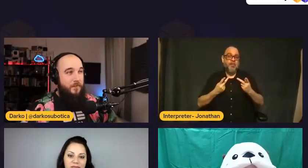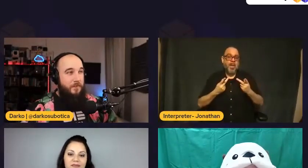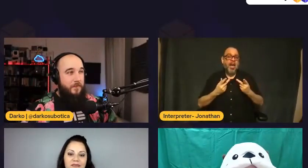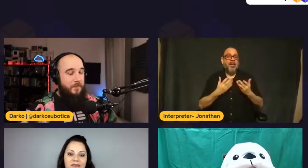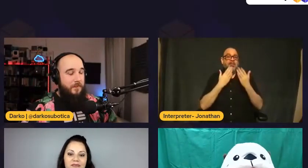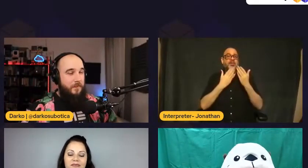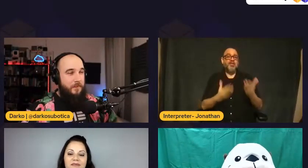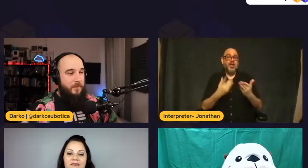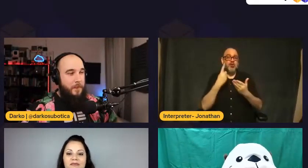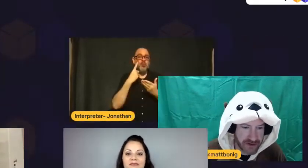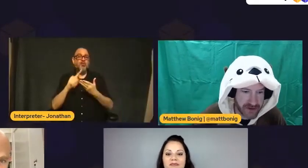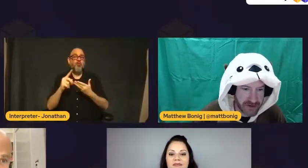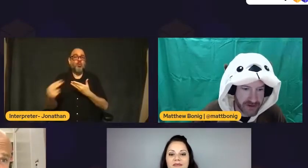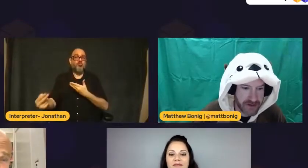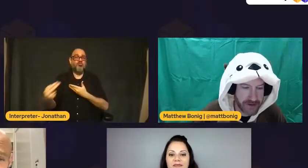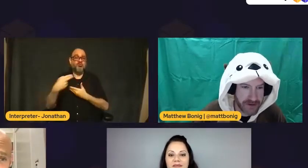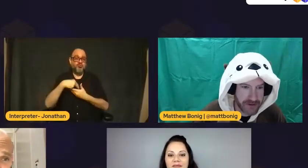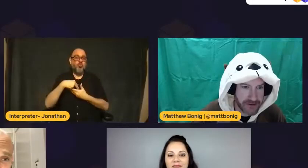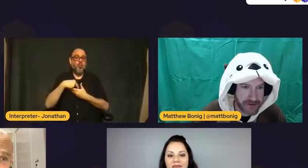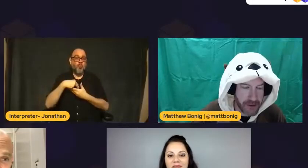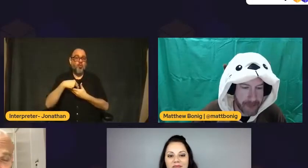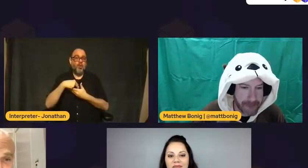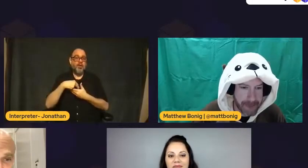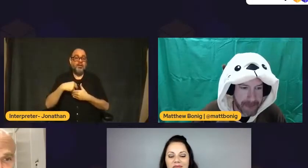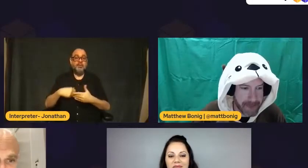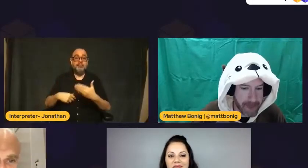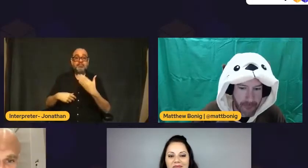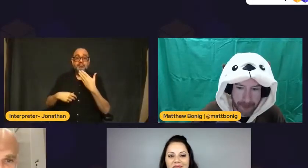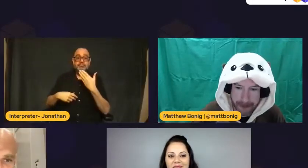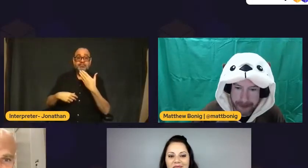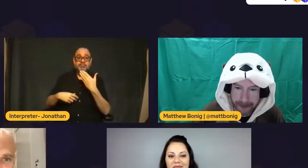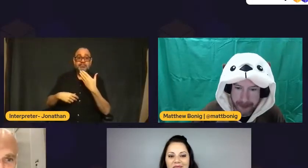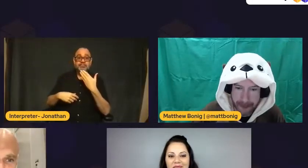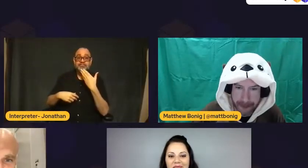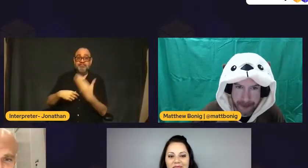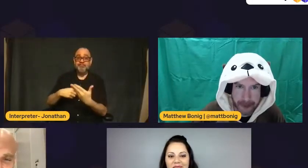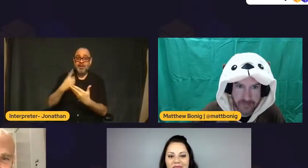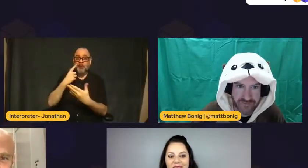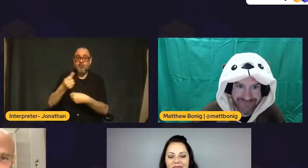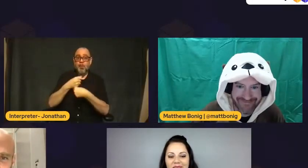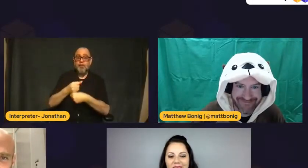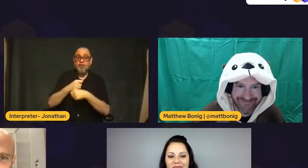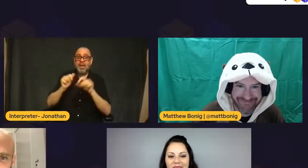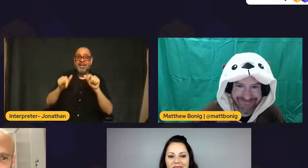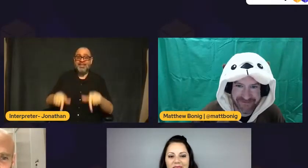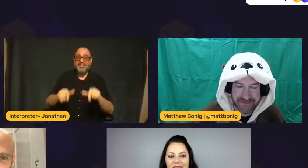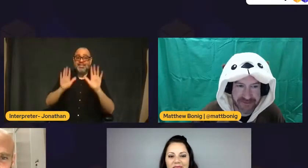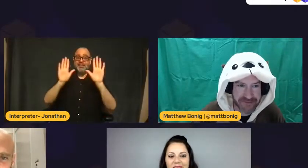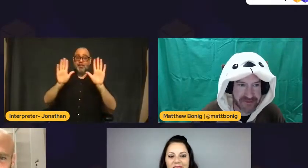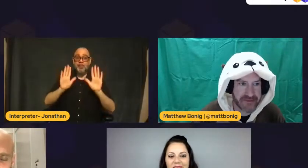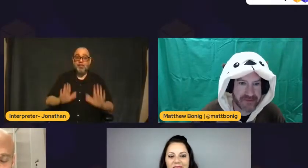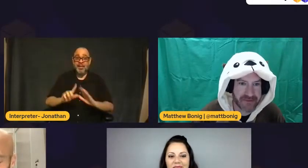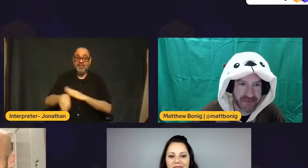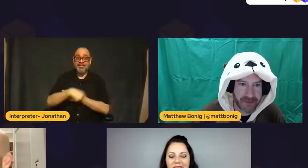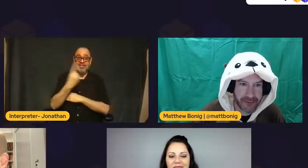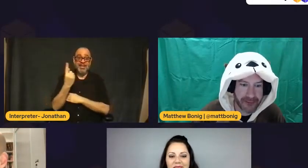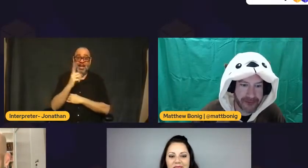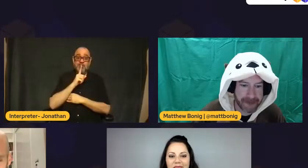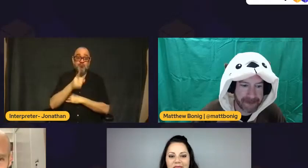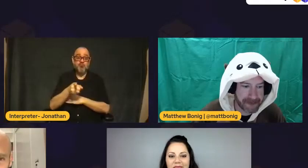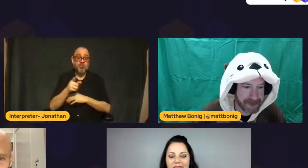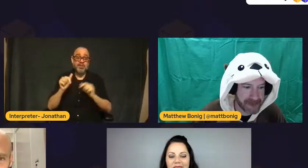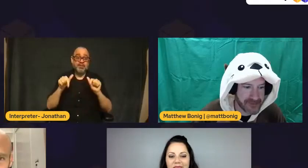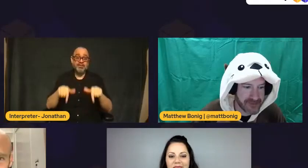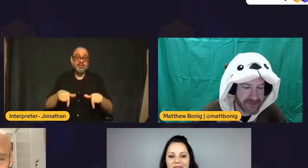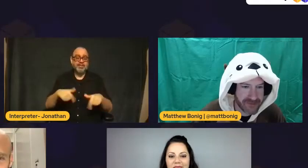joining us. Thank you for creating this amazing day. It's been moving